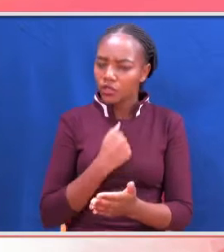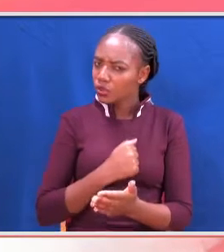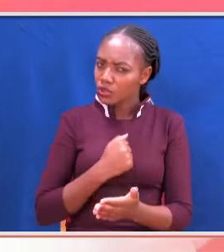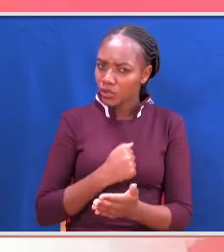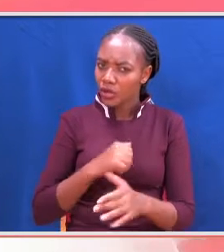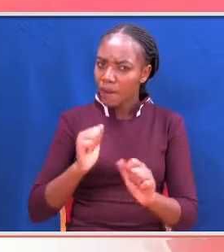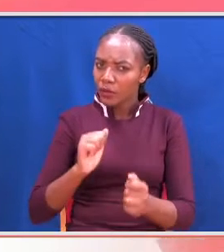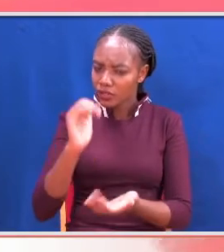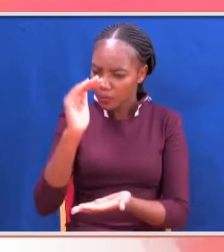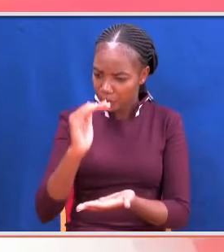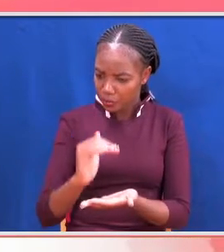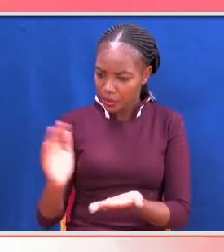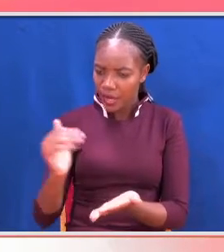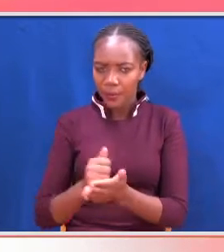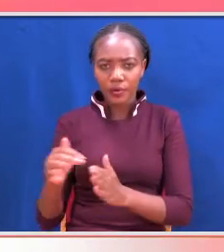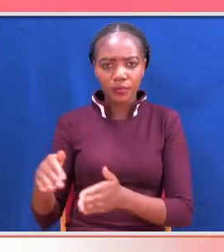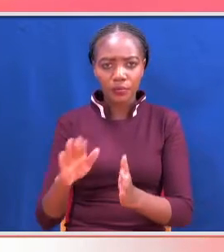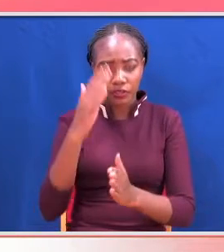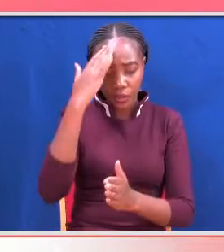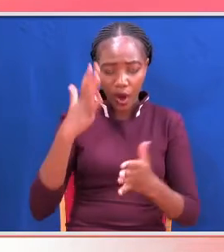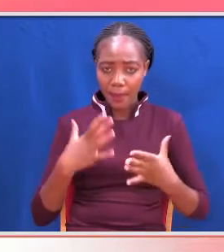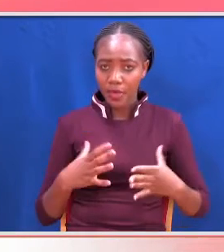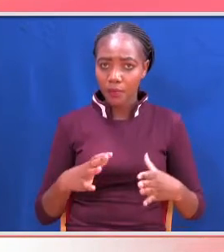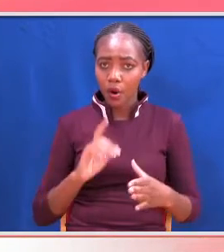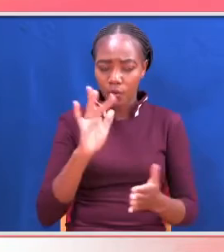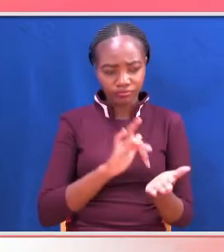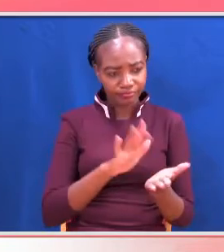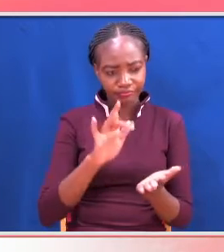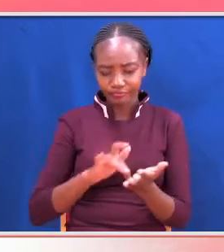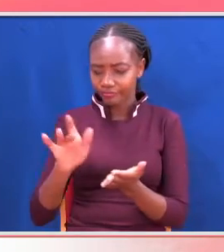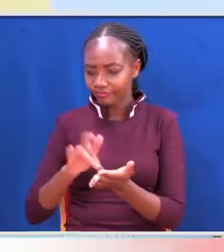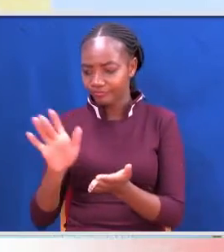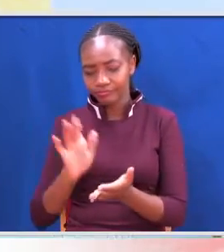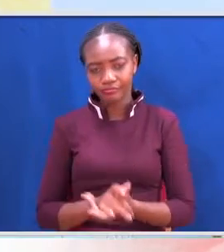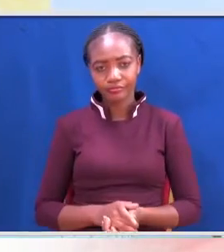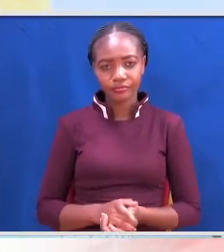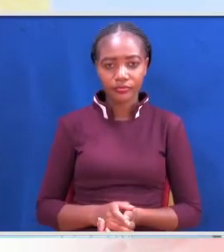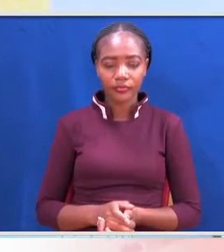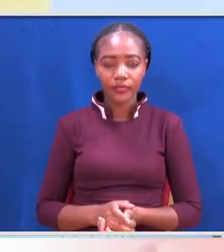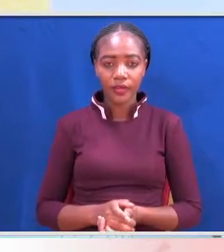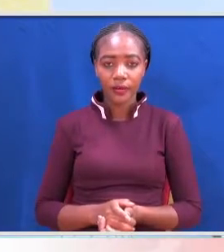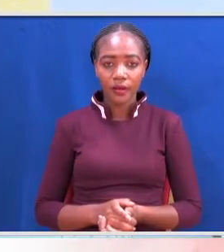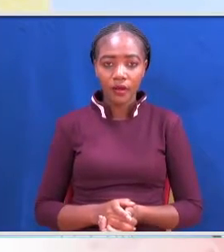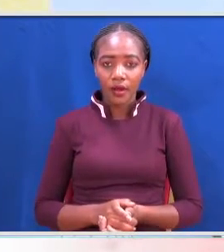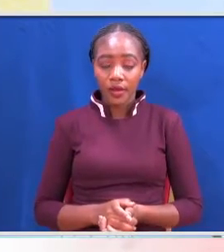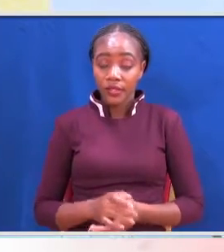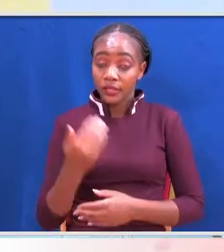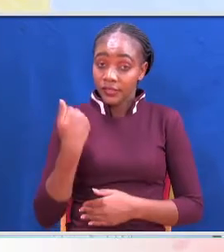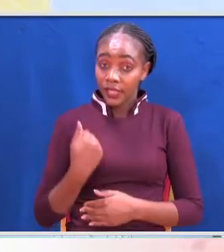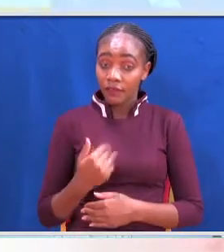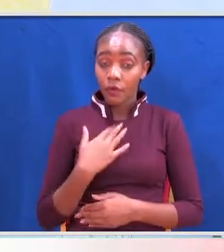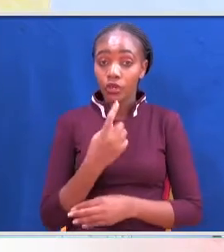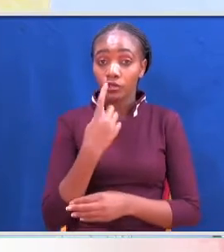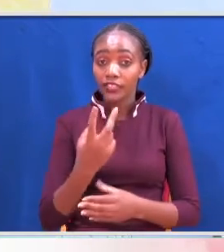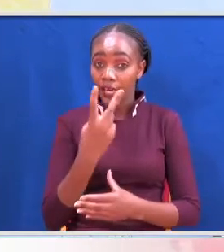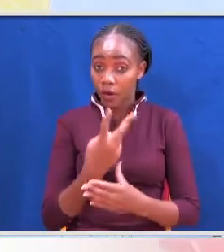to the impact of COVID-19 pandemic would be forced to lay off workers. The only message I have to our two speakers, to